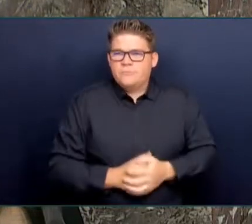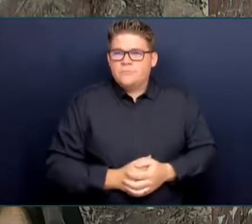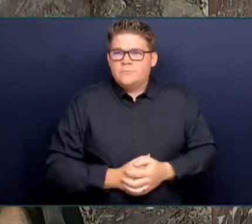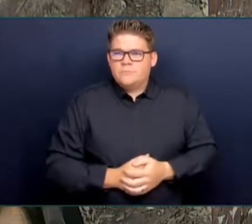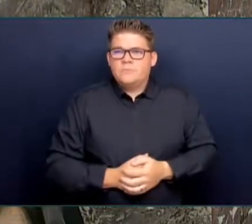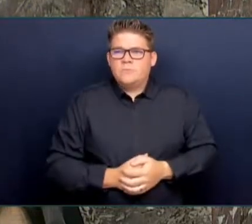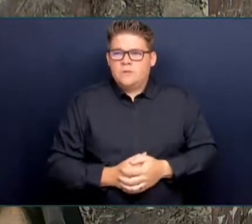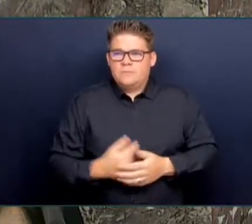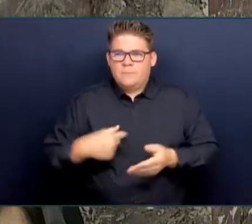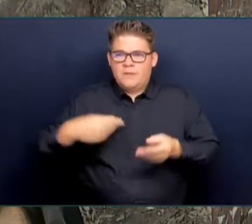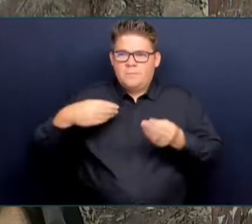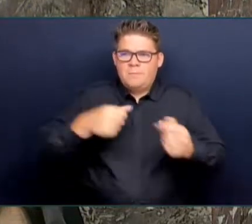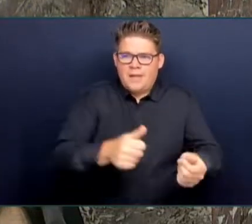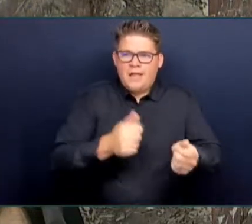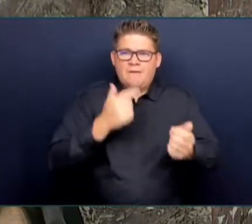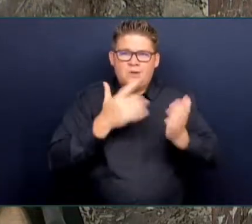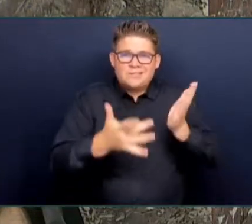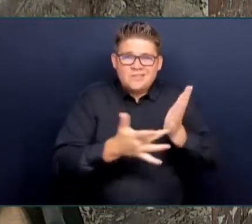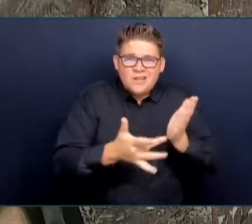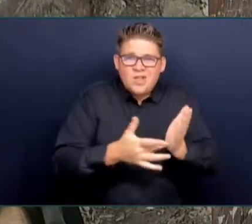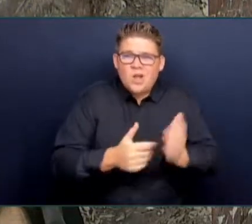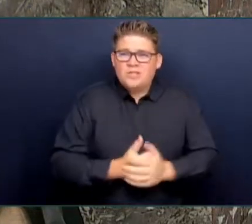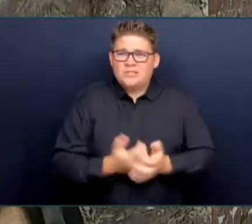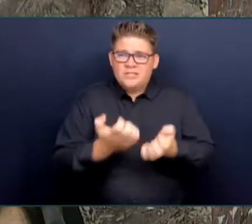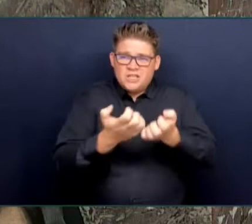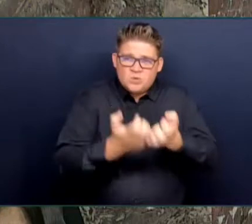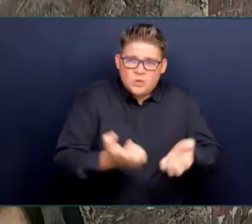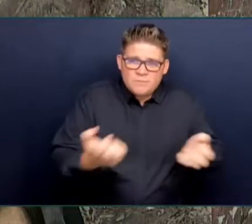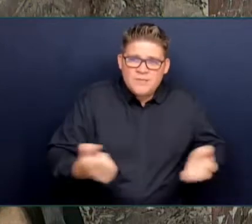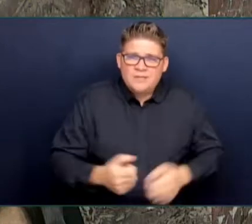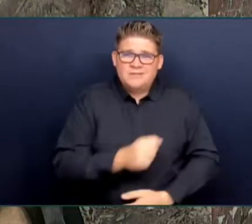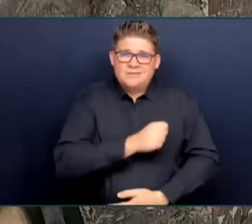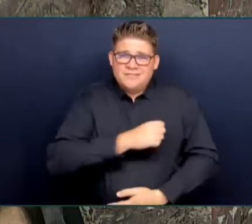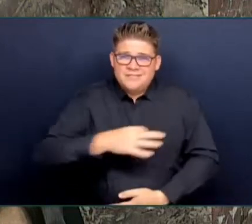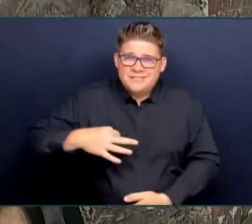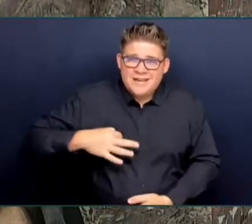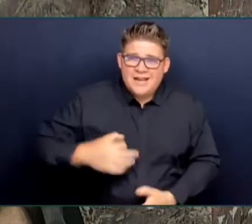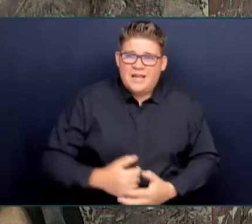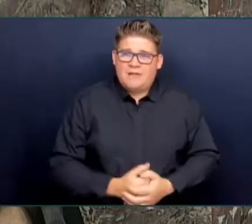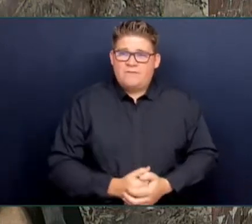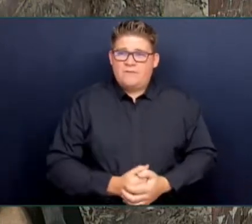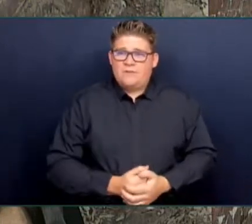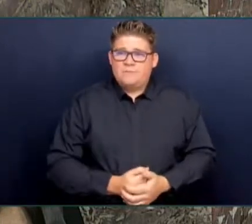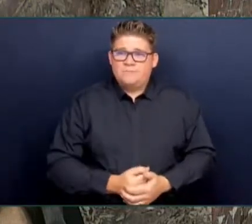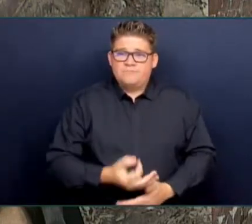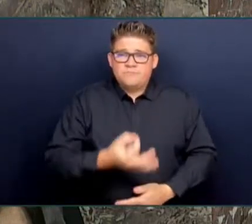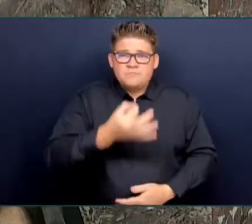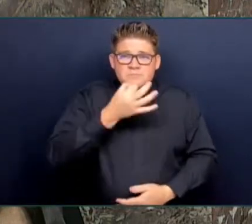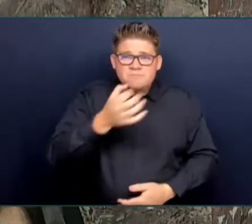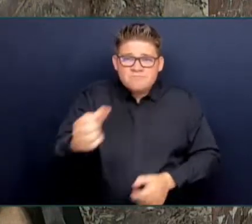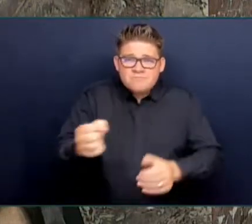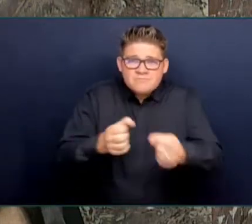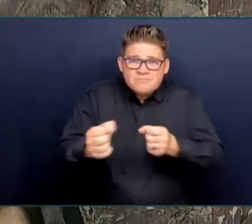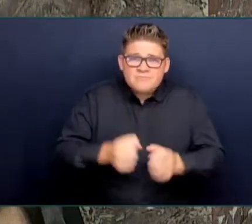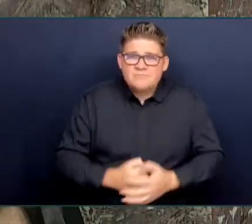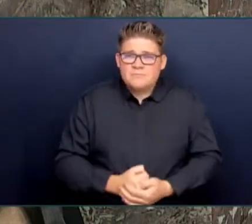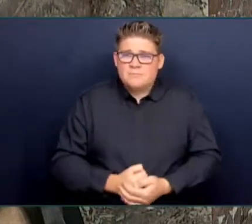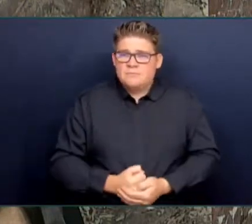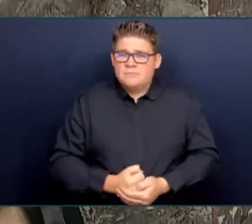those appointments, we pay for radiologists. Those are the things we pay for in providing that care. We've gone from,